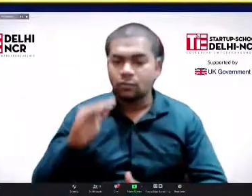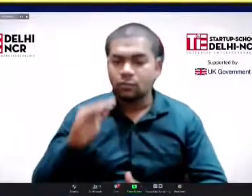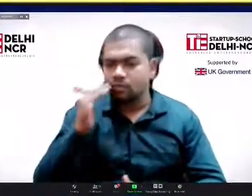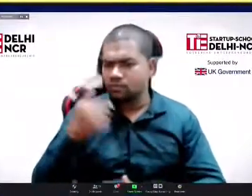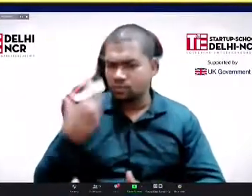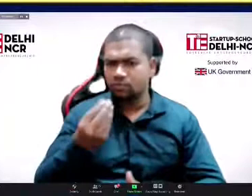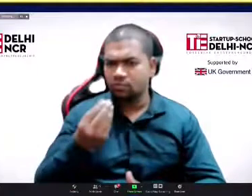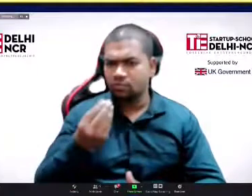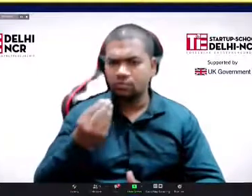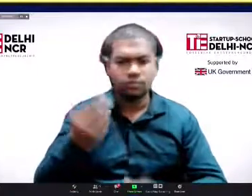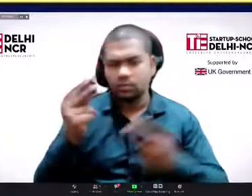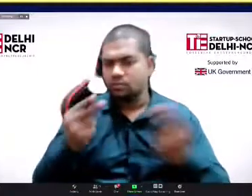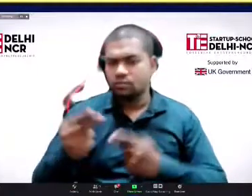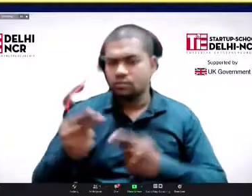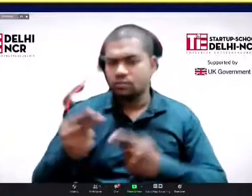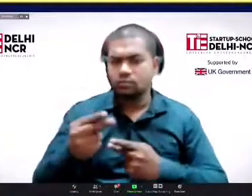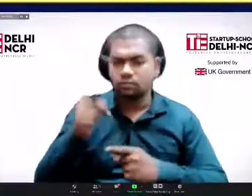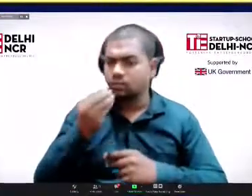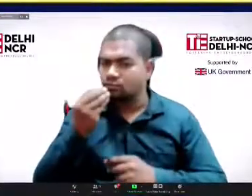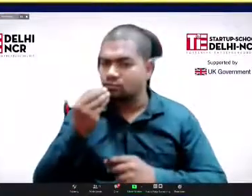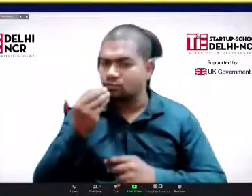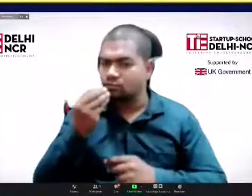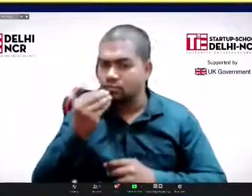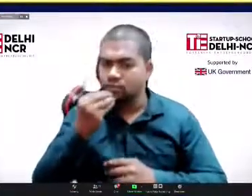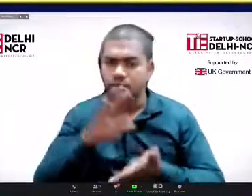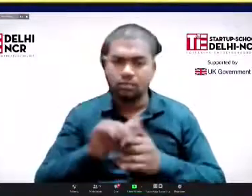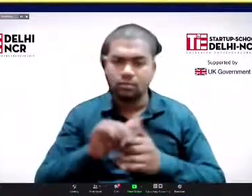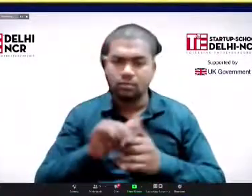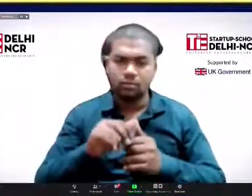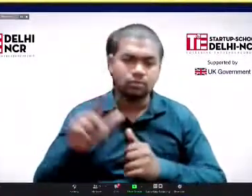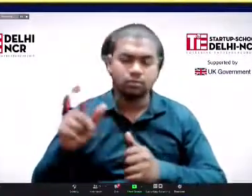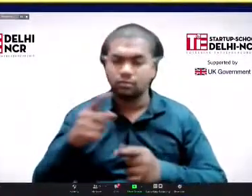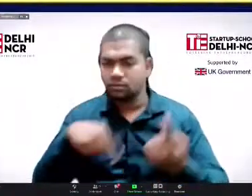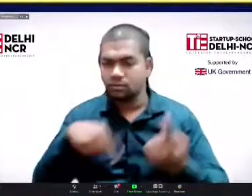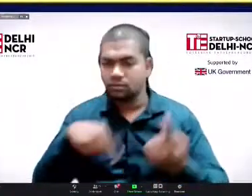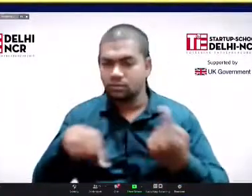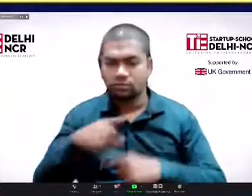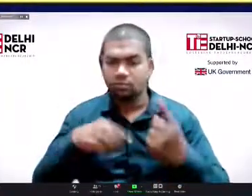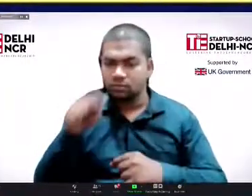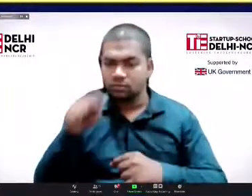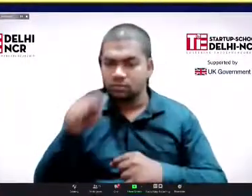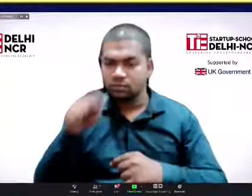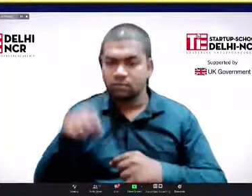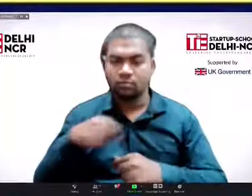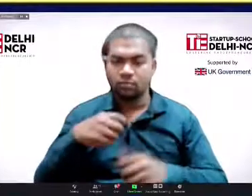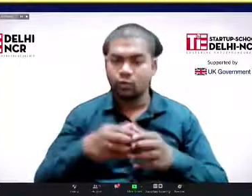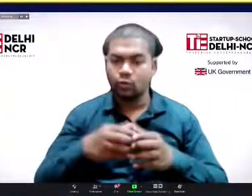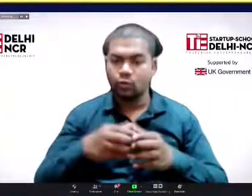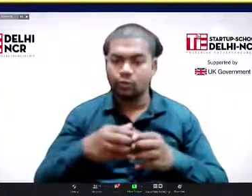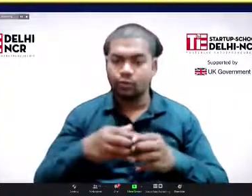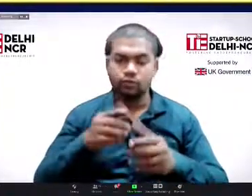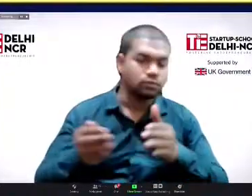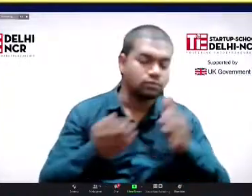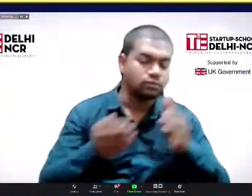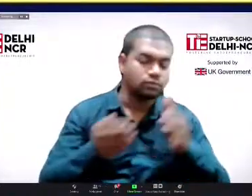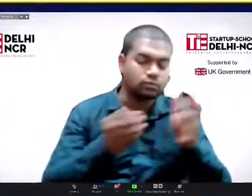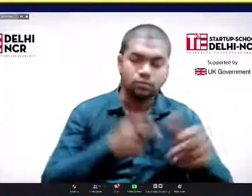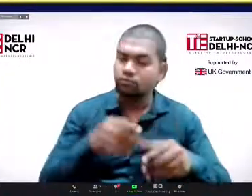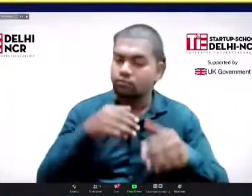like all the food retail we did for Food Hall and Food Bazaar for Future Group, we looked at what is a